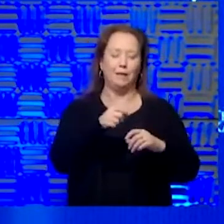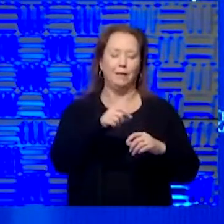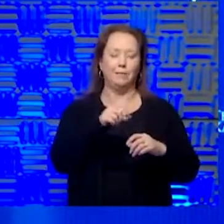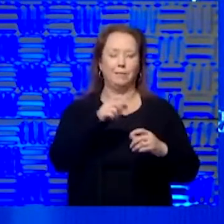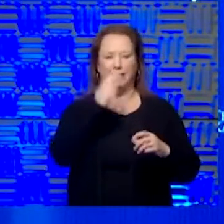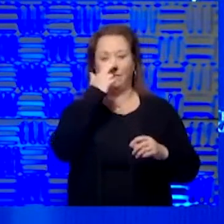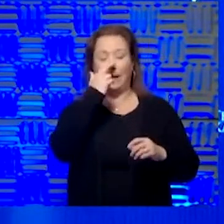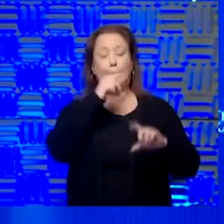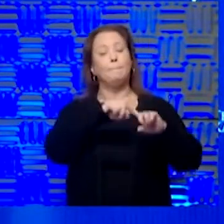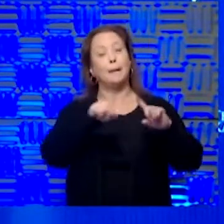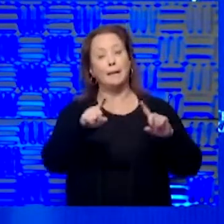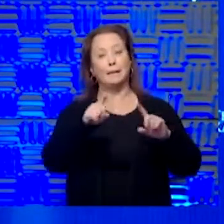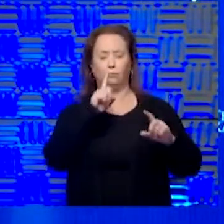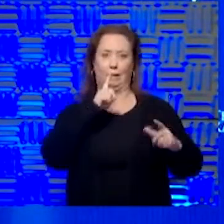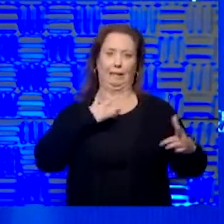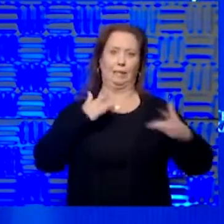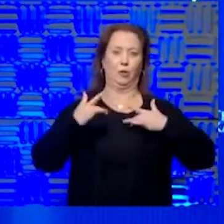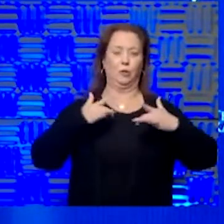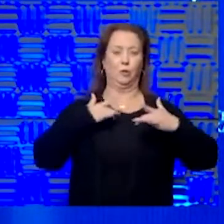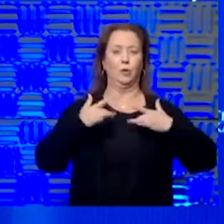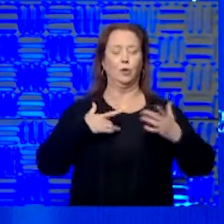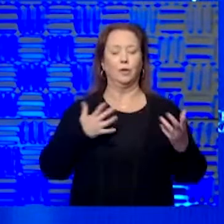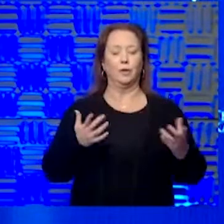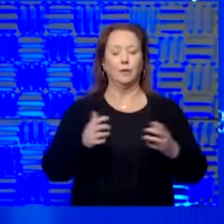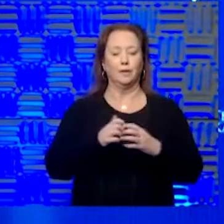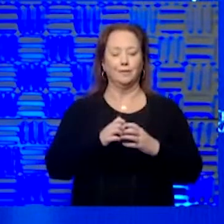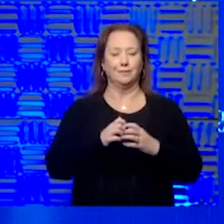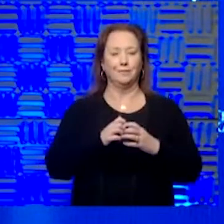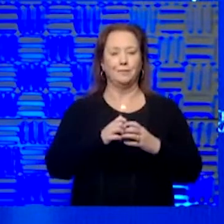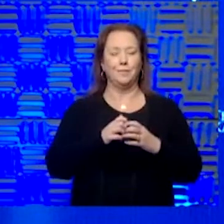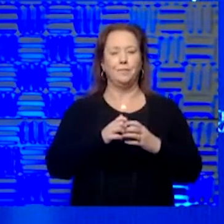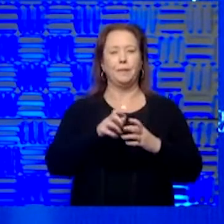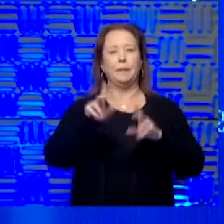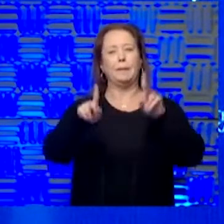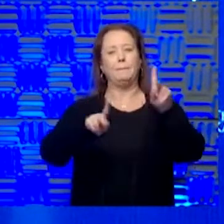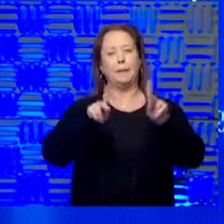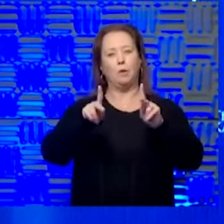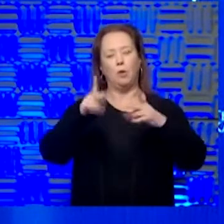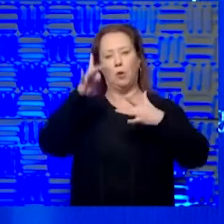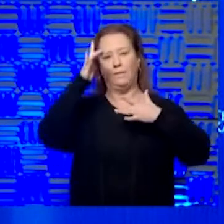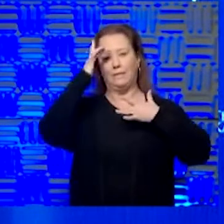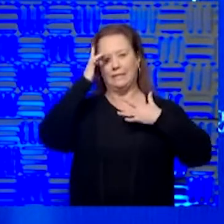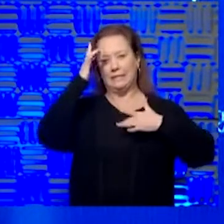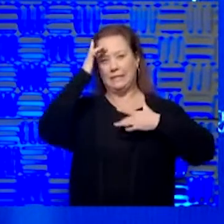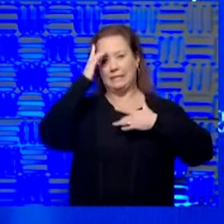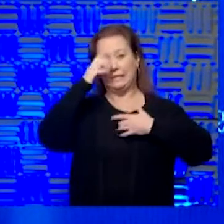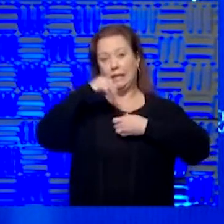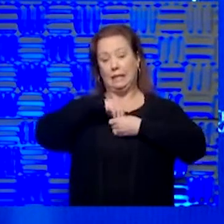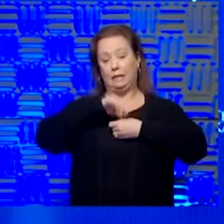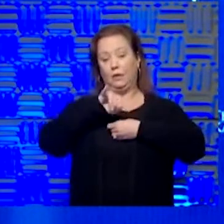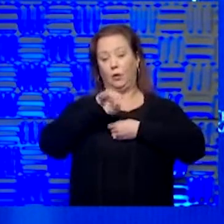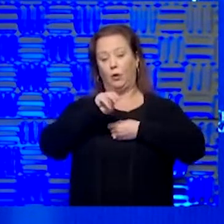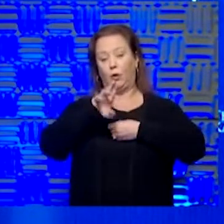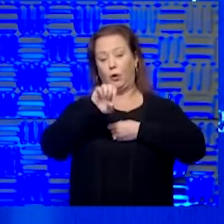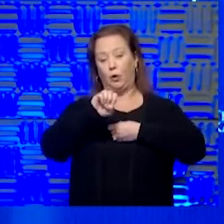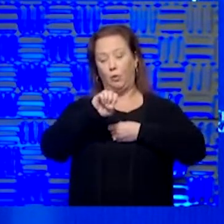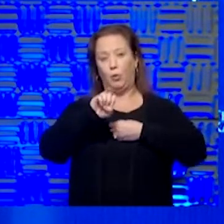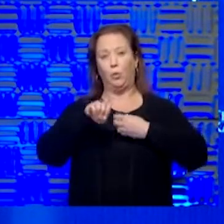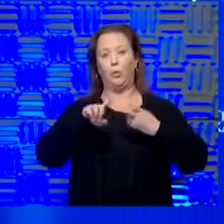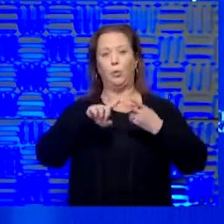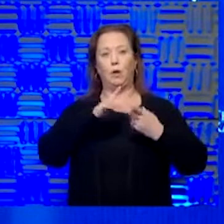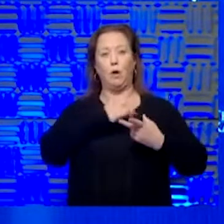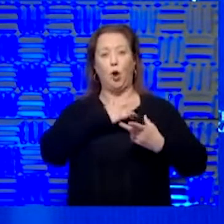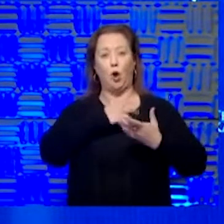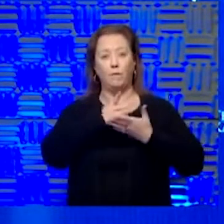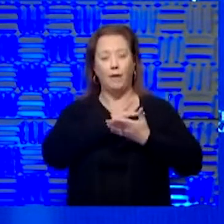real concern, just to say. So for people who have diseases of their immune system, or heart failure,